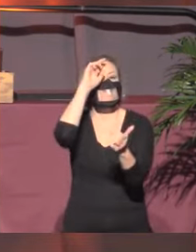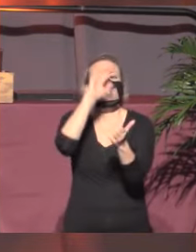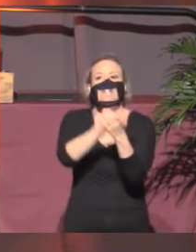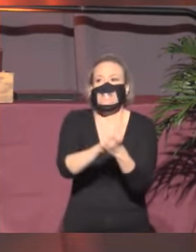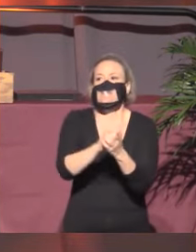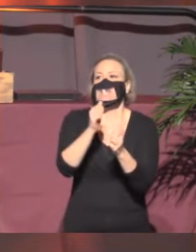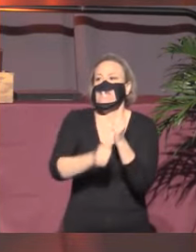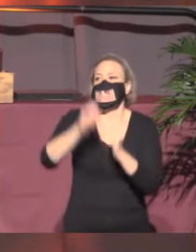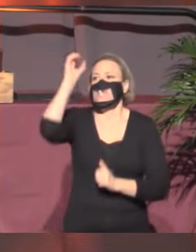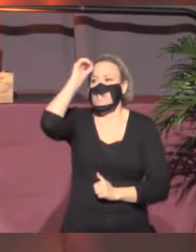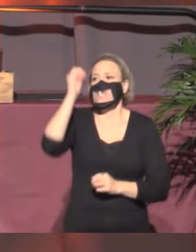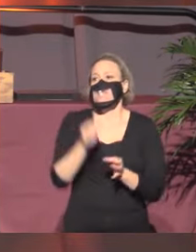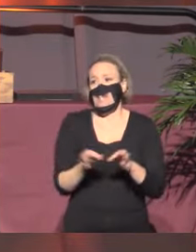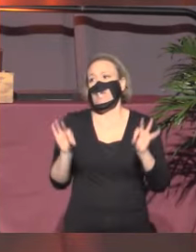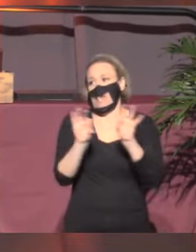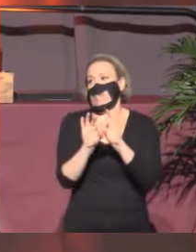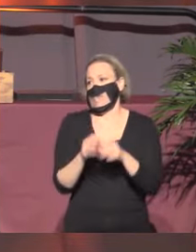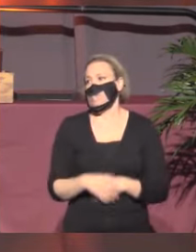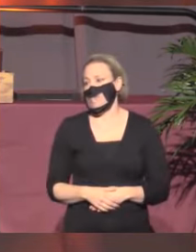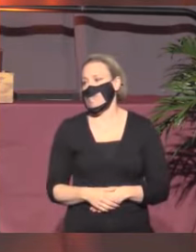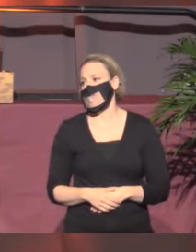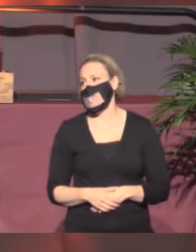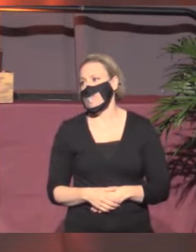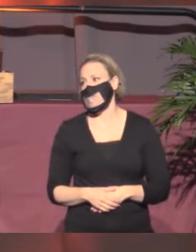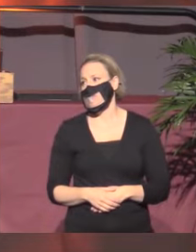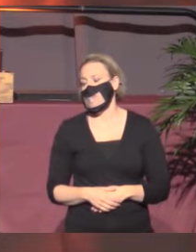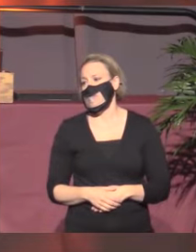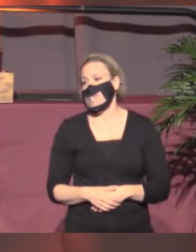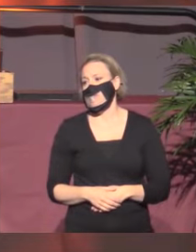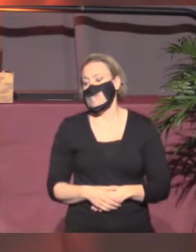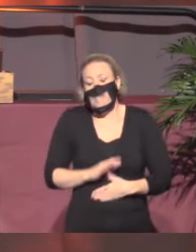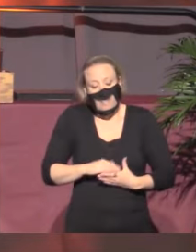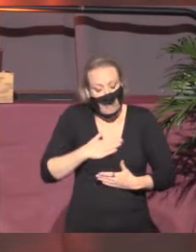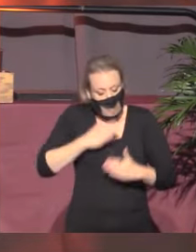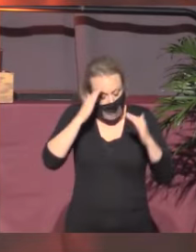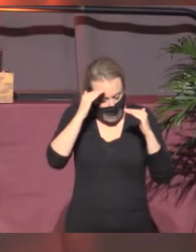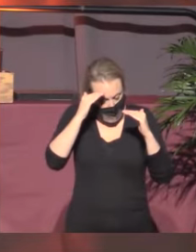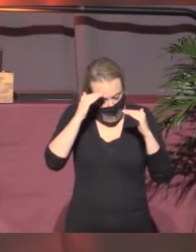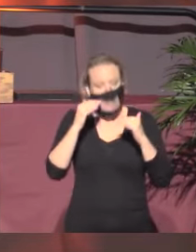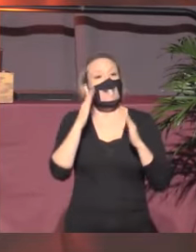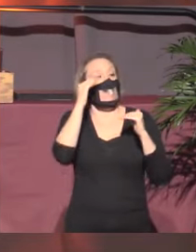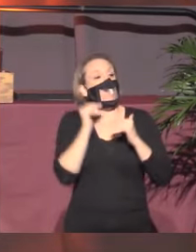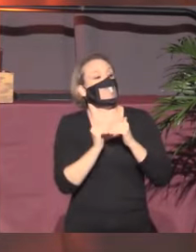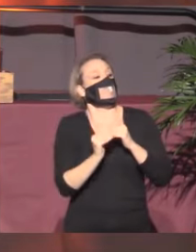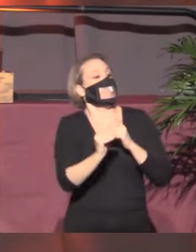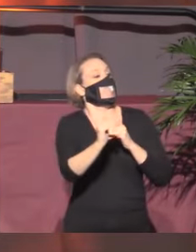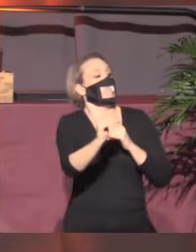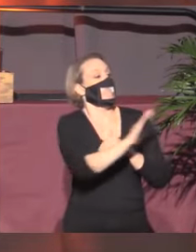But in the midst of my hope, I hope your voice remains strong, not